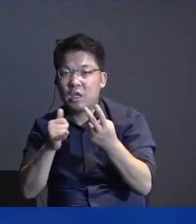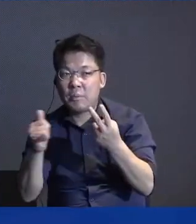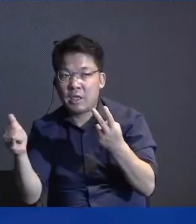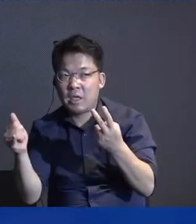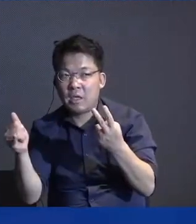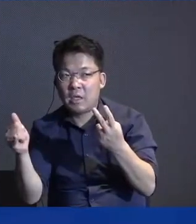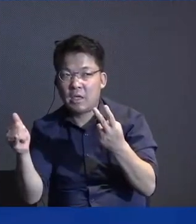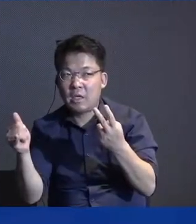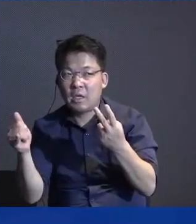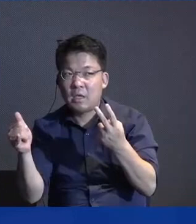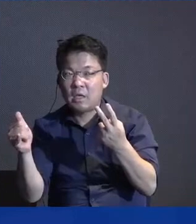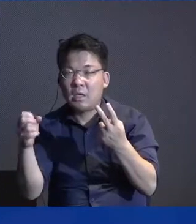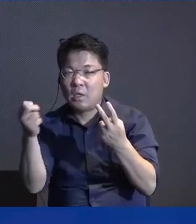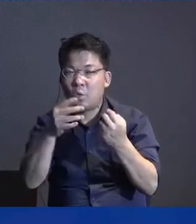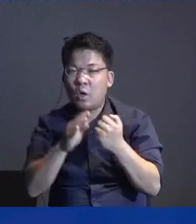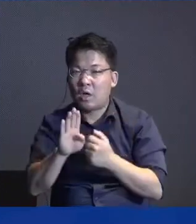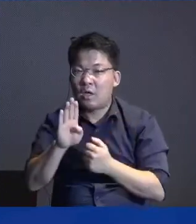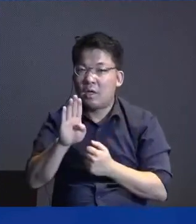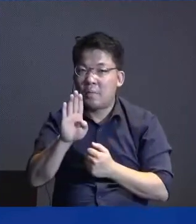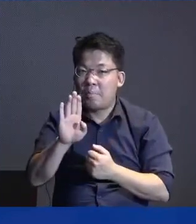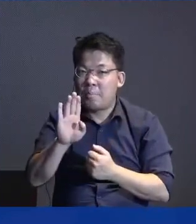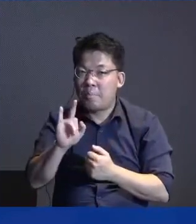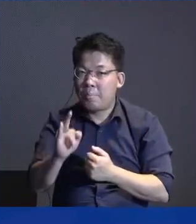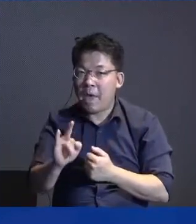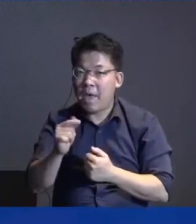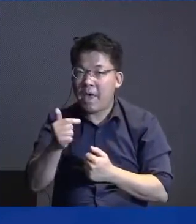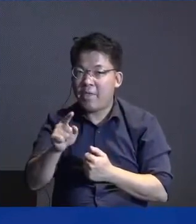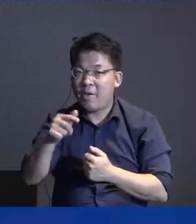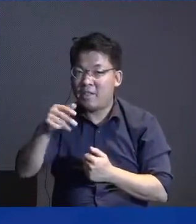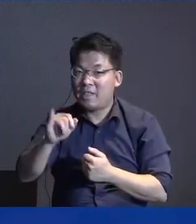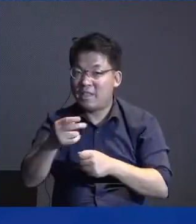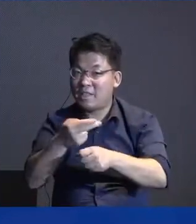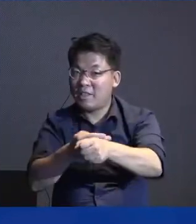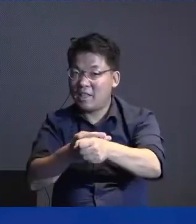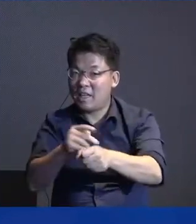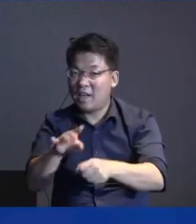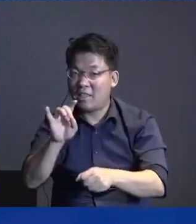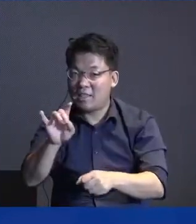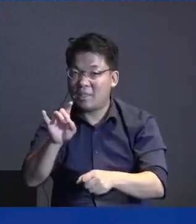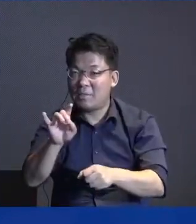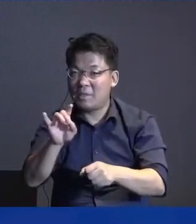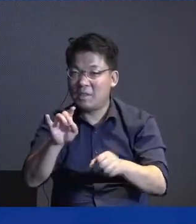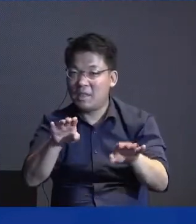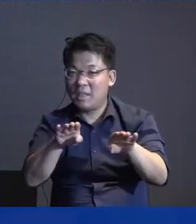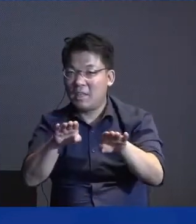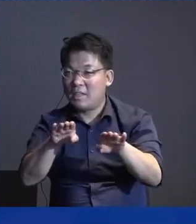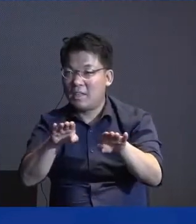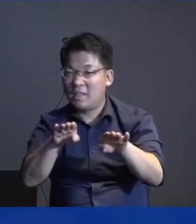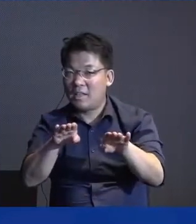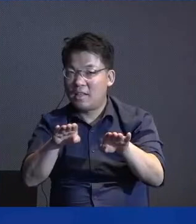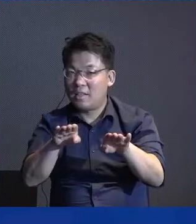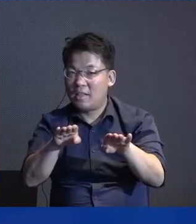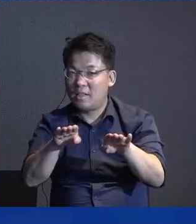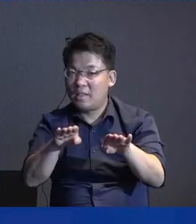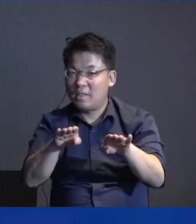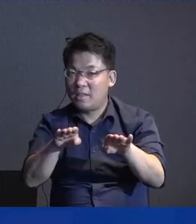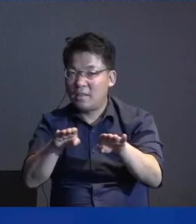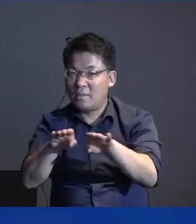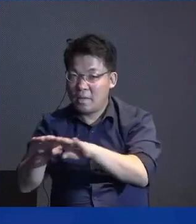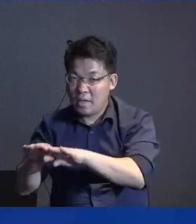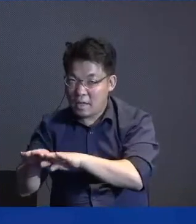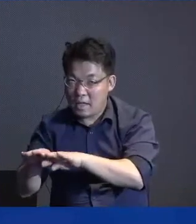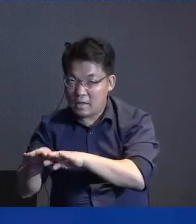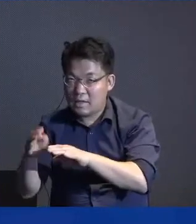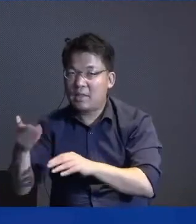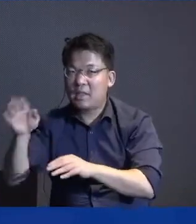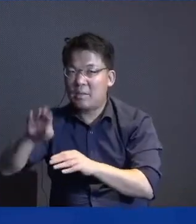Banerjee, he's gone, right? So, okay. So I'd like to ask two panelists,